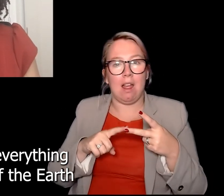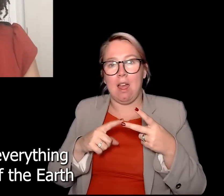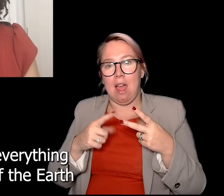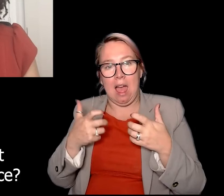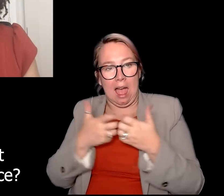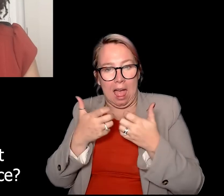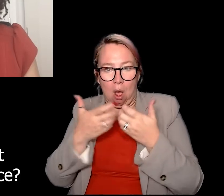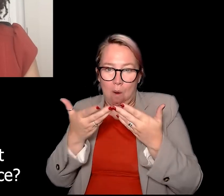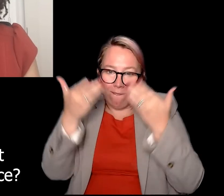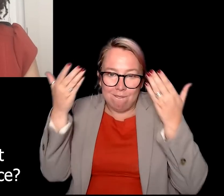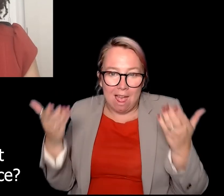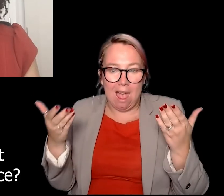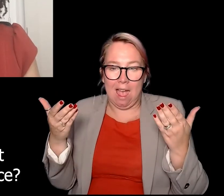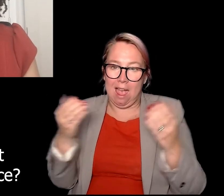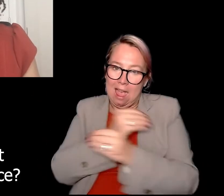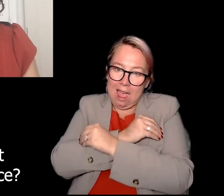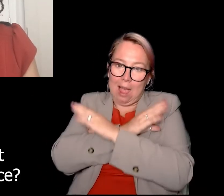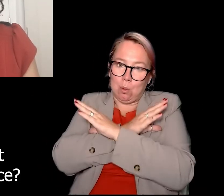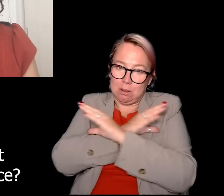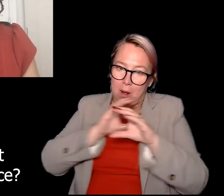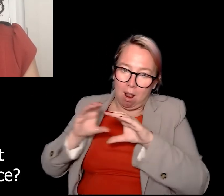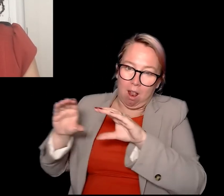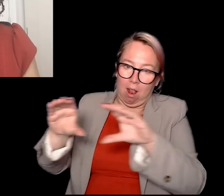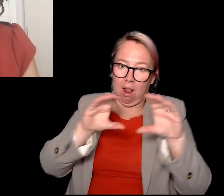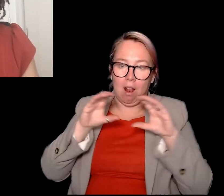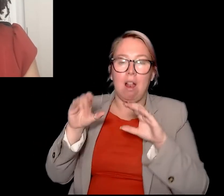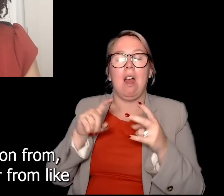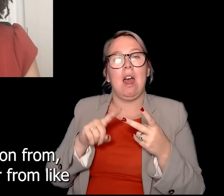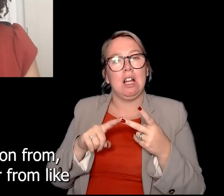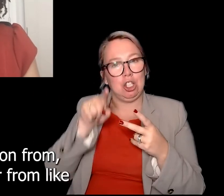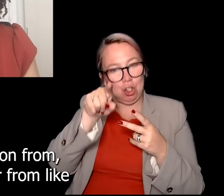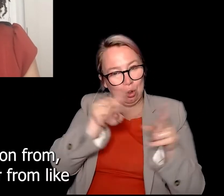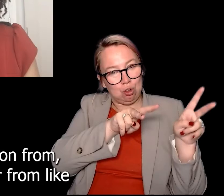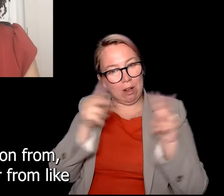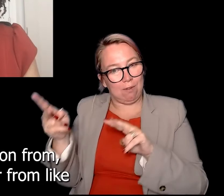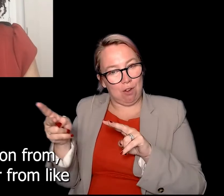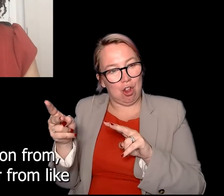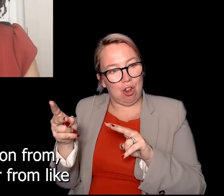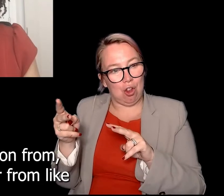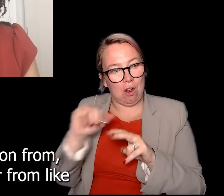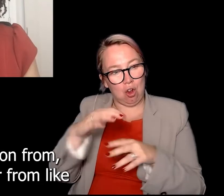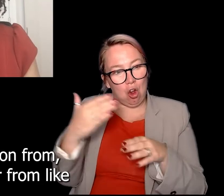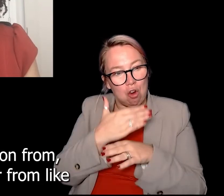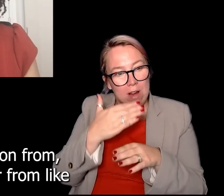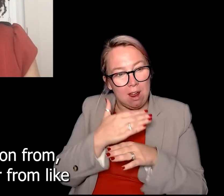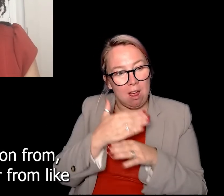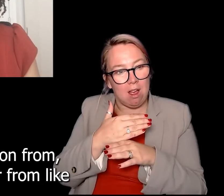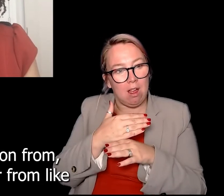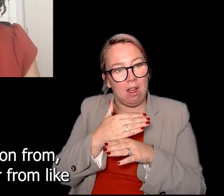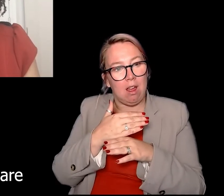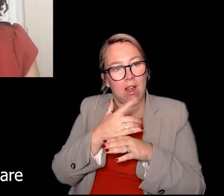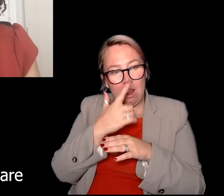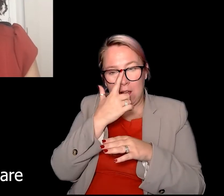in the metaverse to you know, how do we make it a fair and equitable place? But you've made that transition from, I suppose, early in